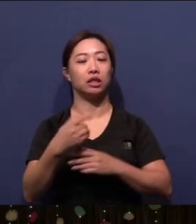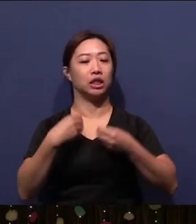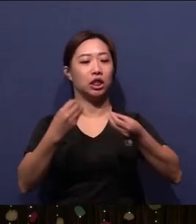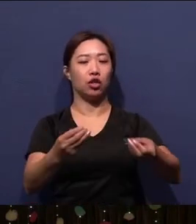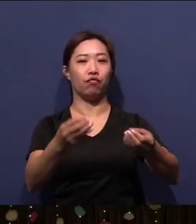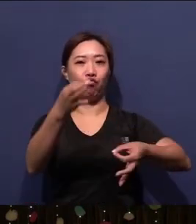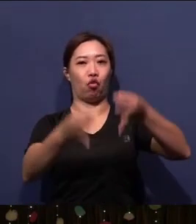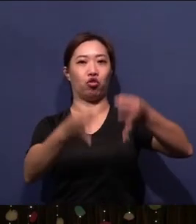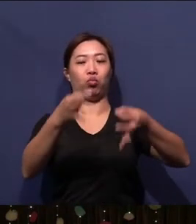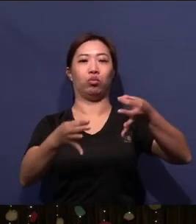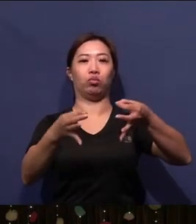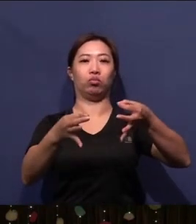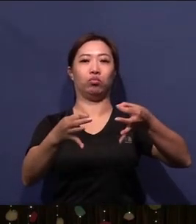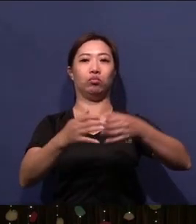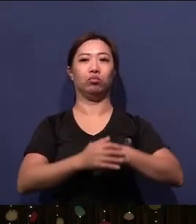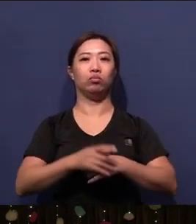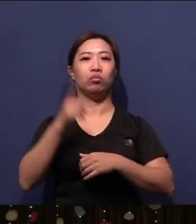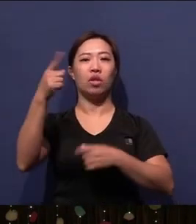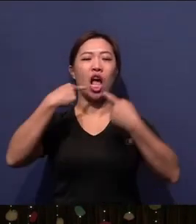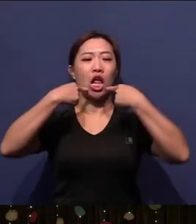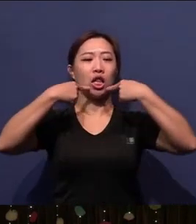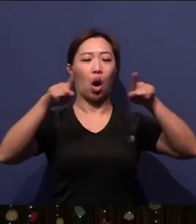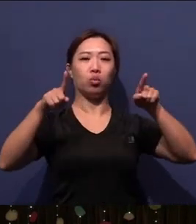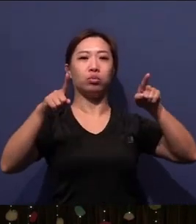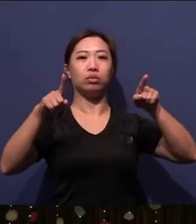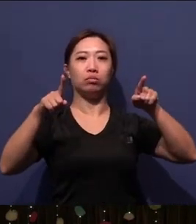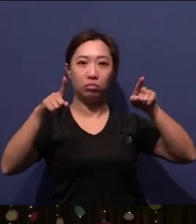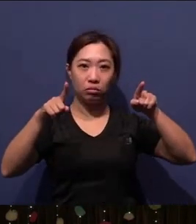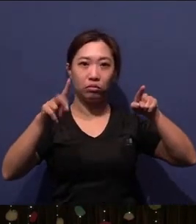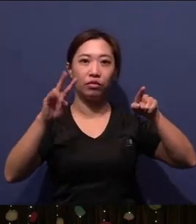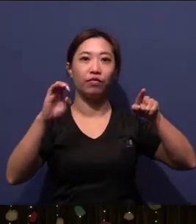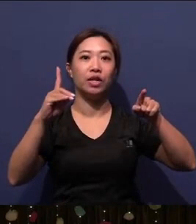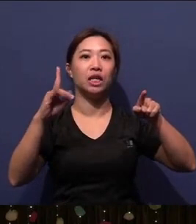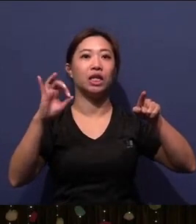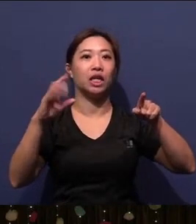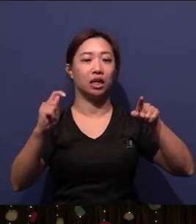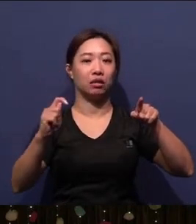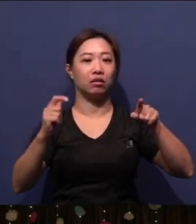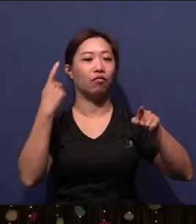judgment. He announces the verdict of the both parties.